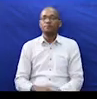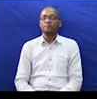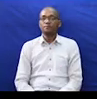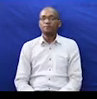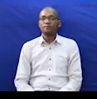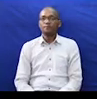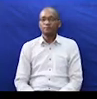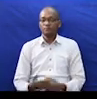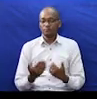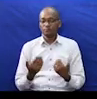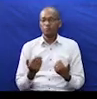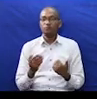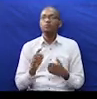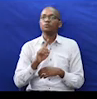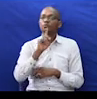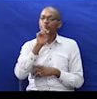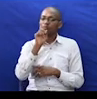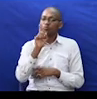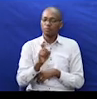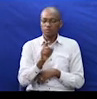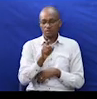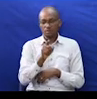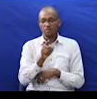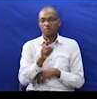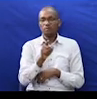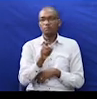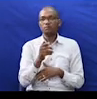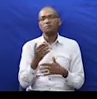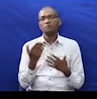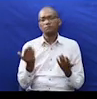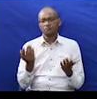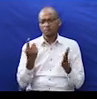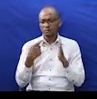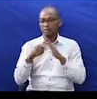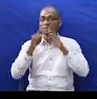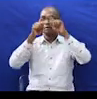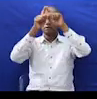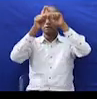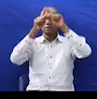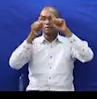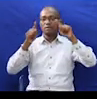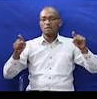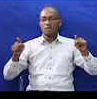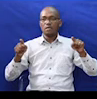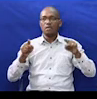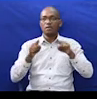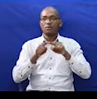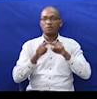The question is, in triangles, in triangle